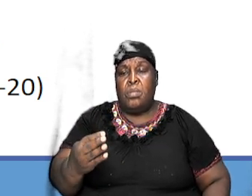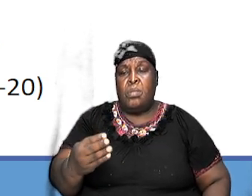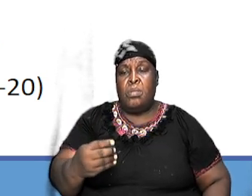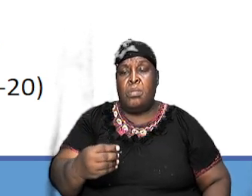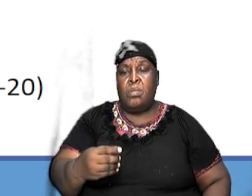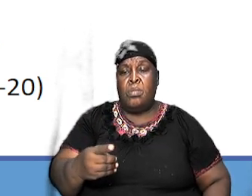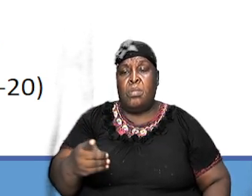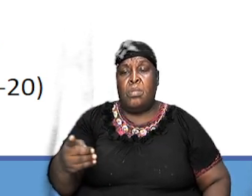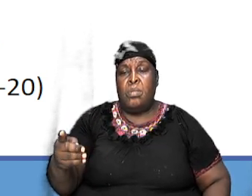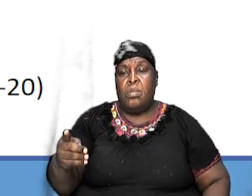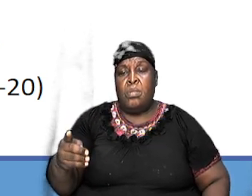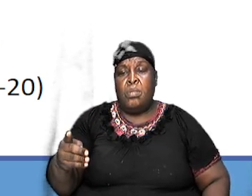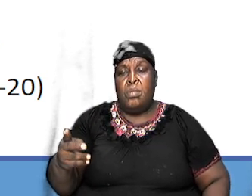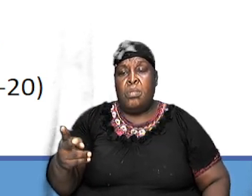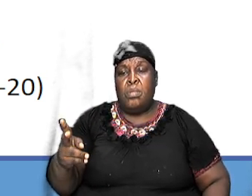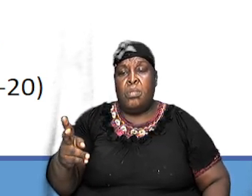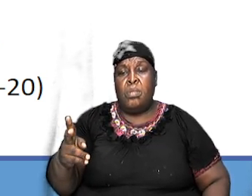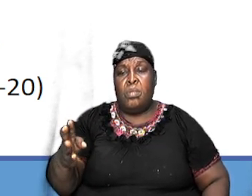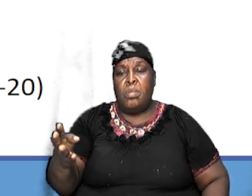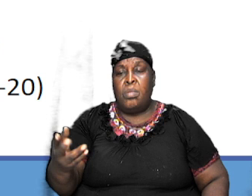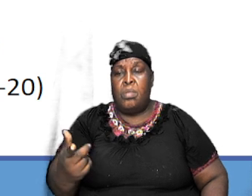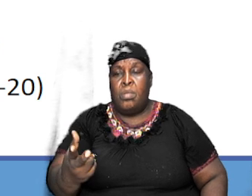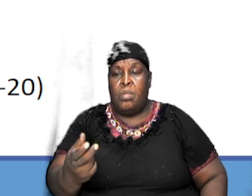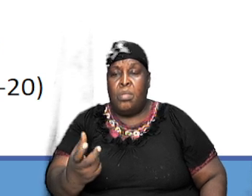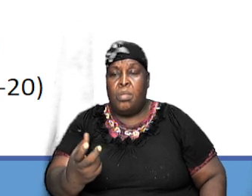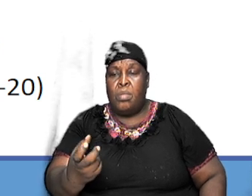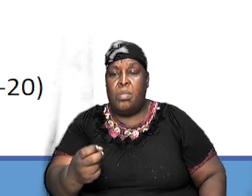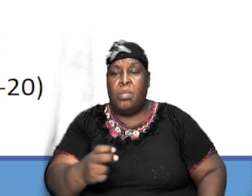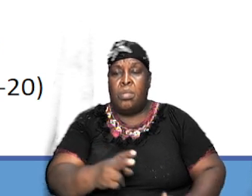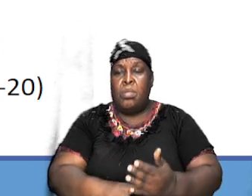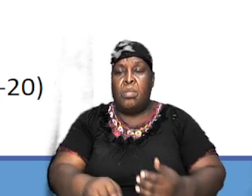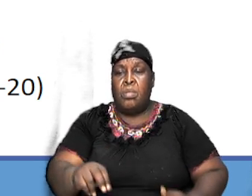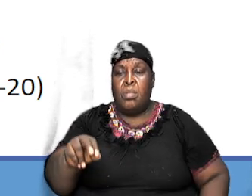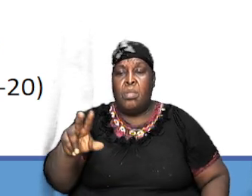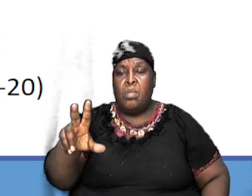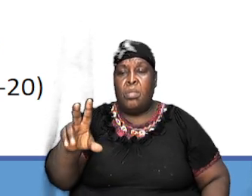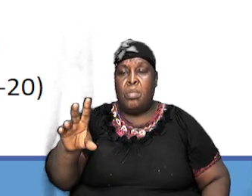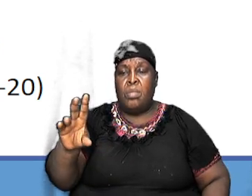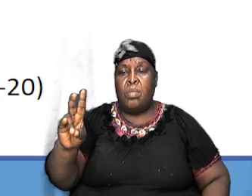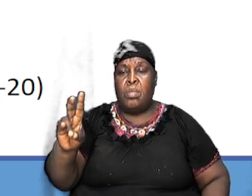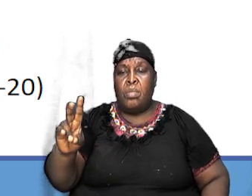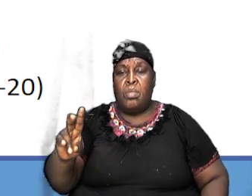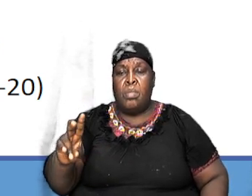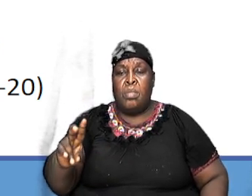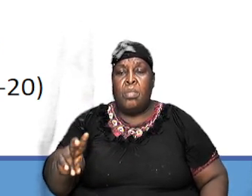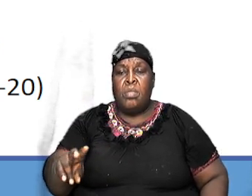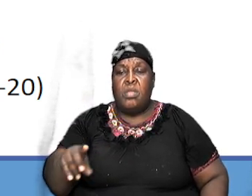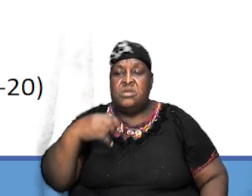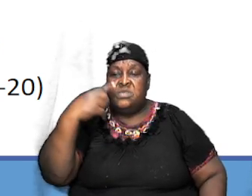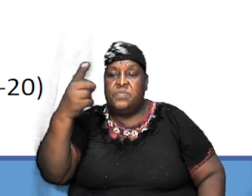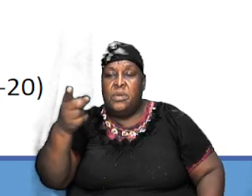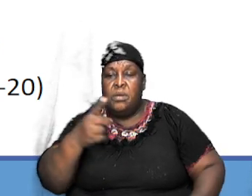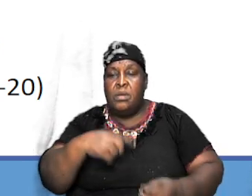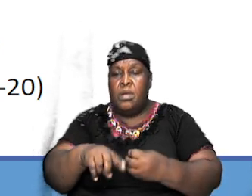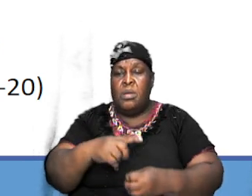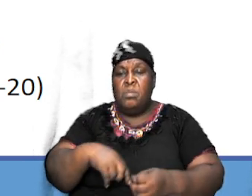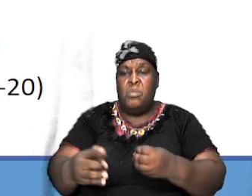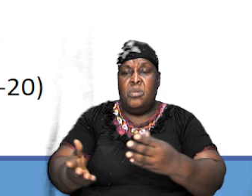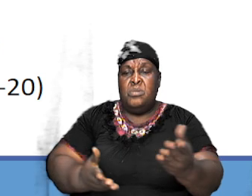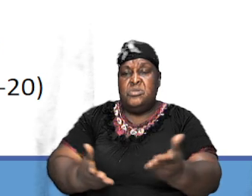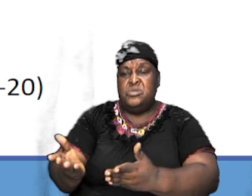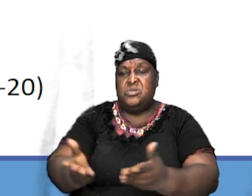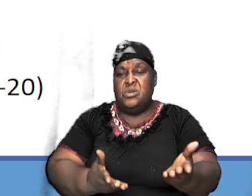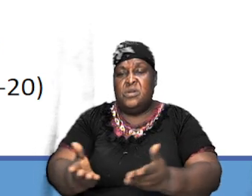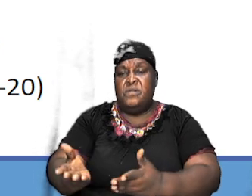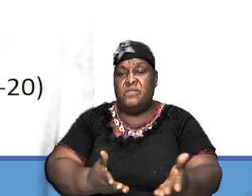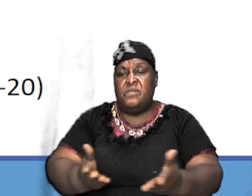13, verse 37, it covers the servant at work. So this is where you'll find most of the